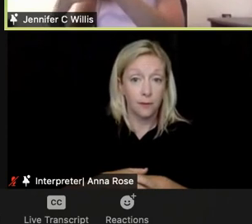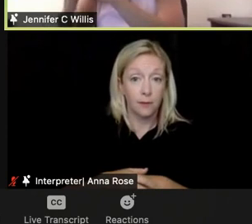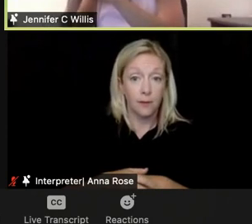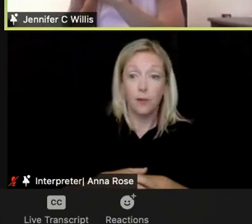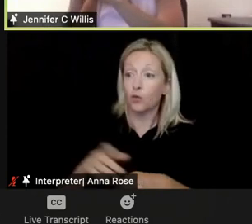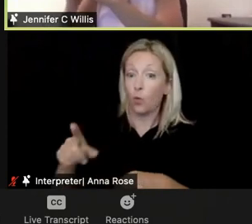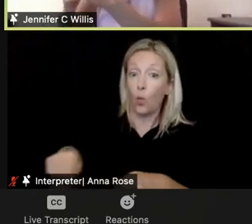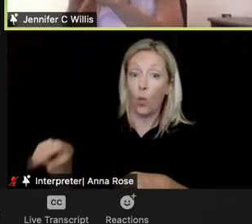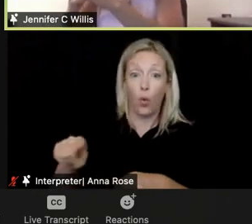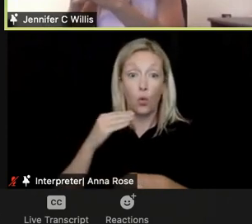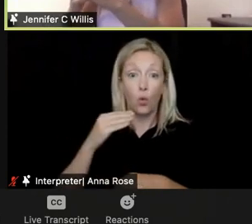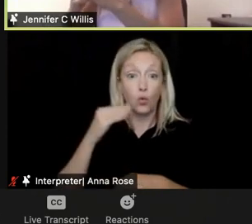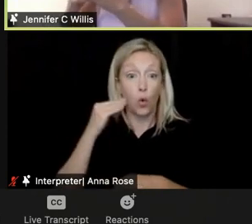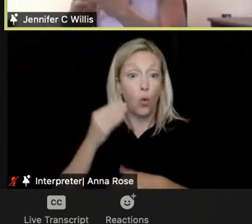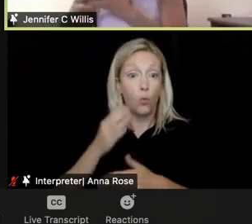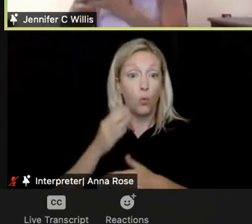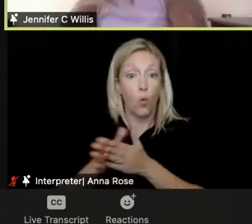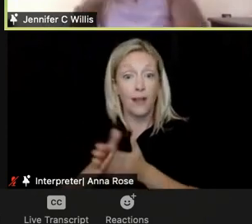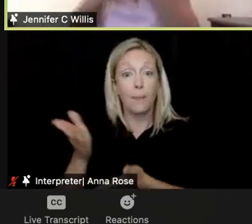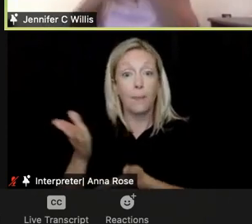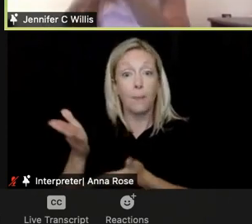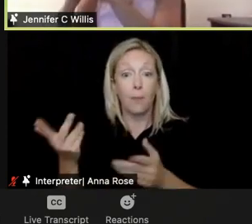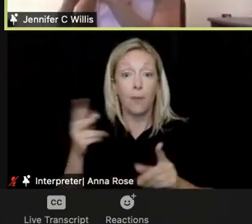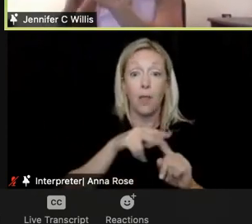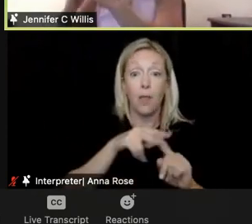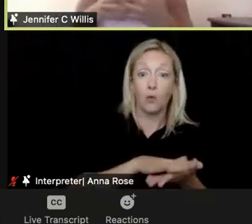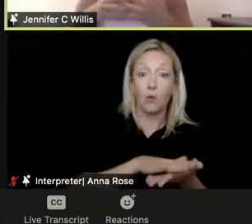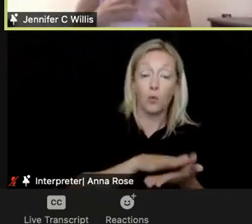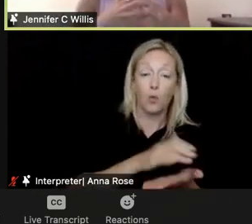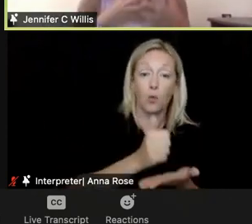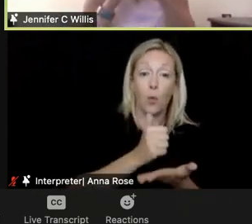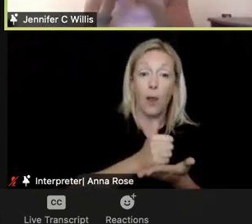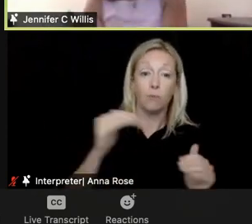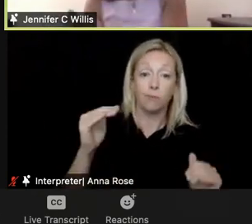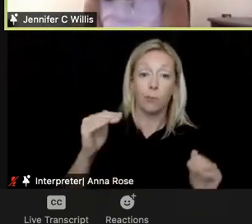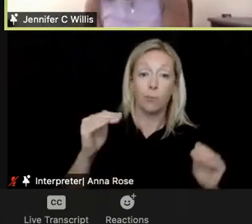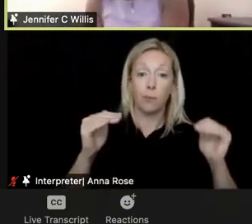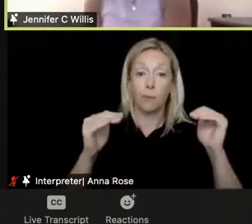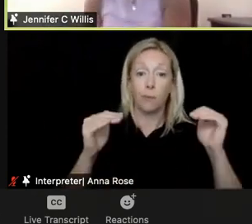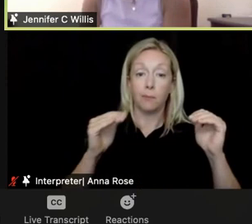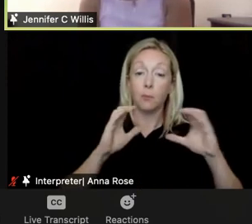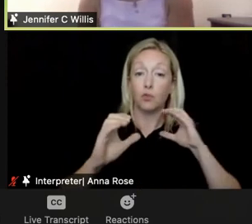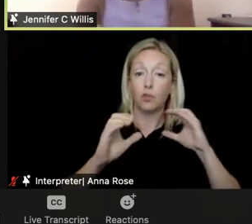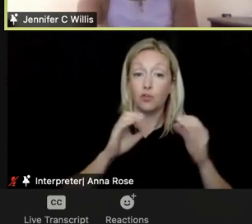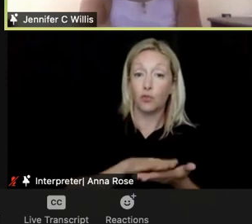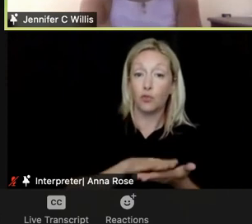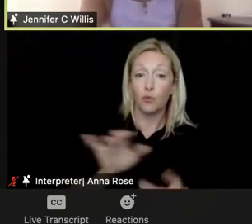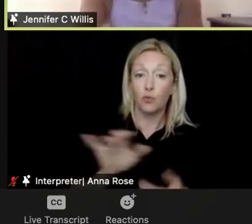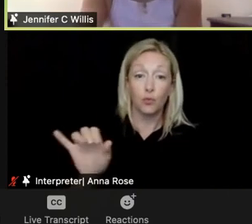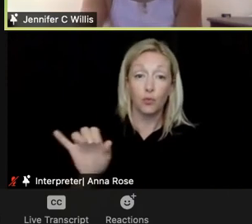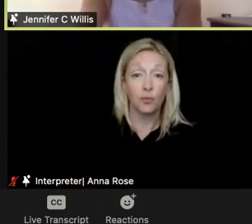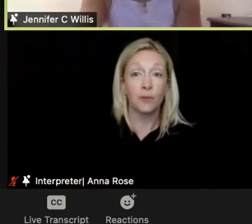then be lined and also set up at school so that the student is getting success across different environments?